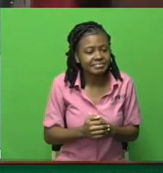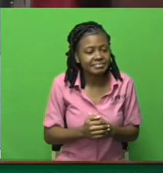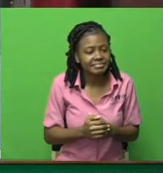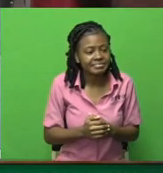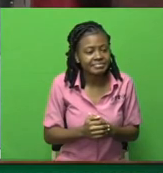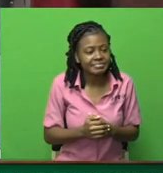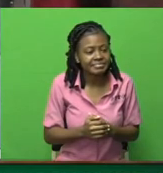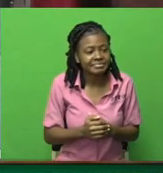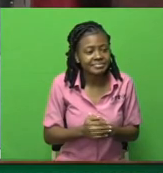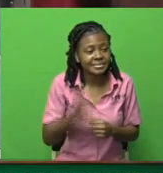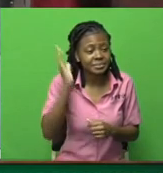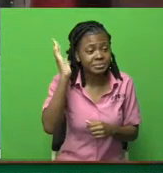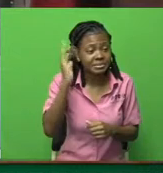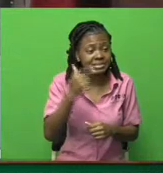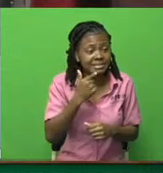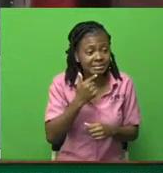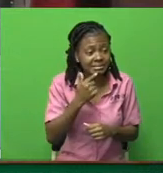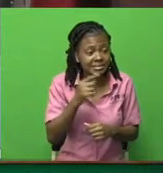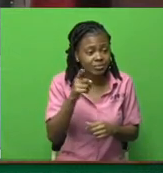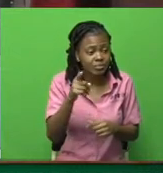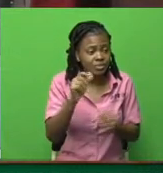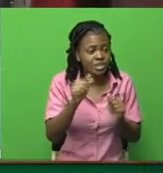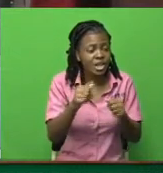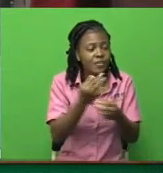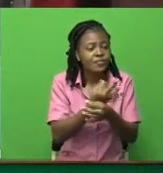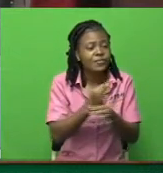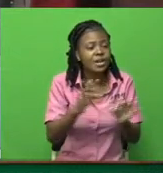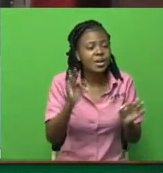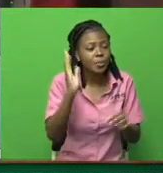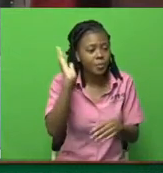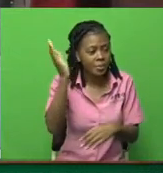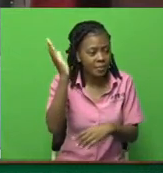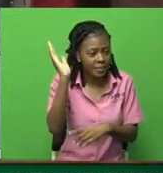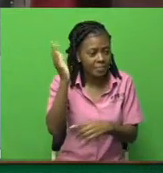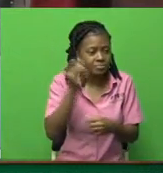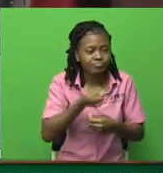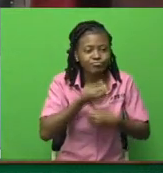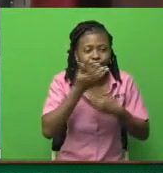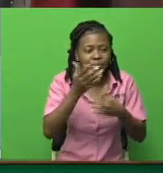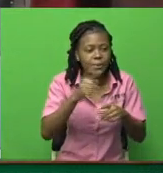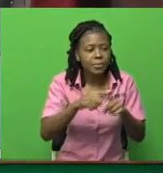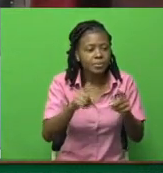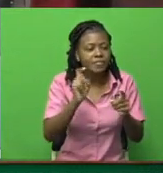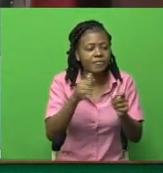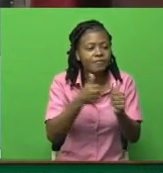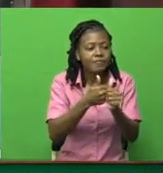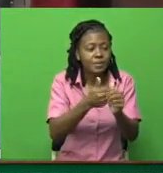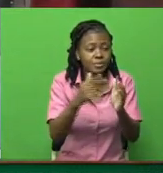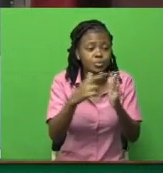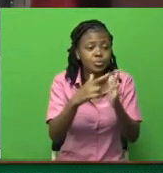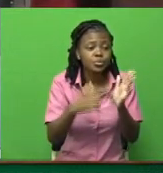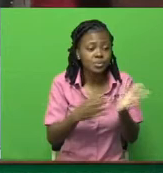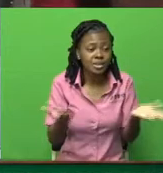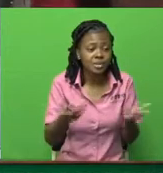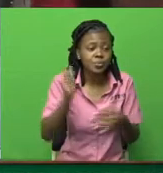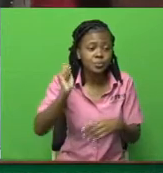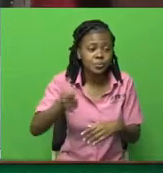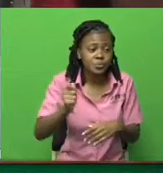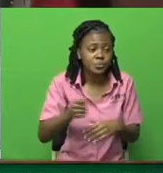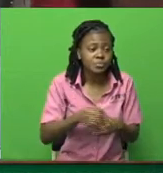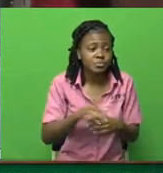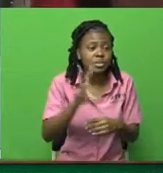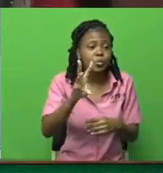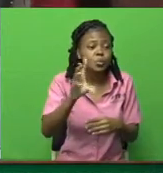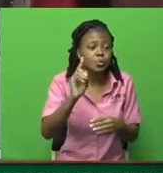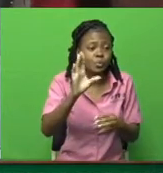as you know you have freedom of speech within the confines of the standing orders so we draw and